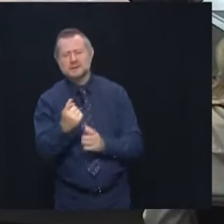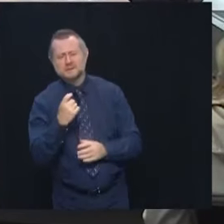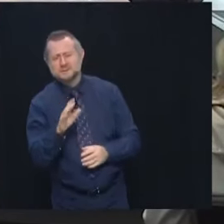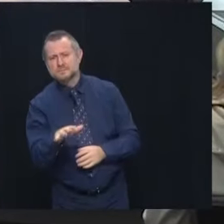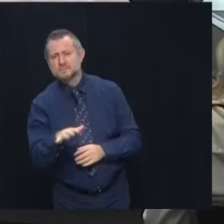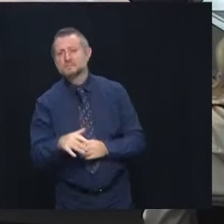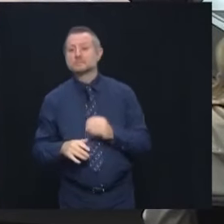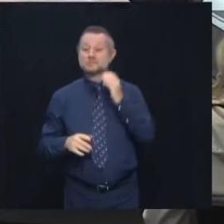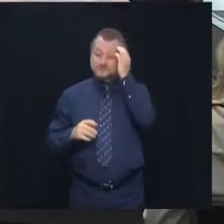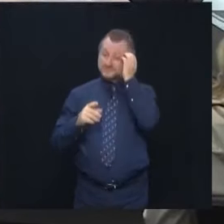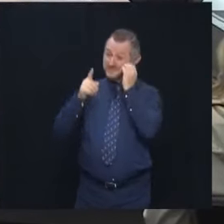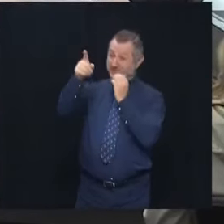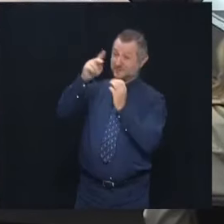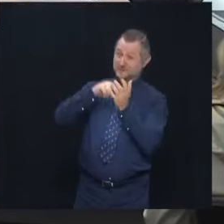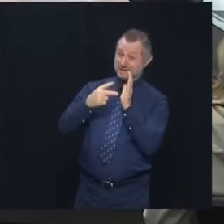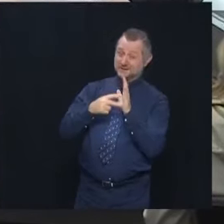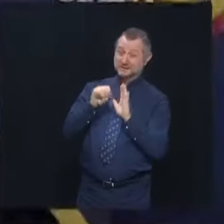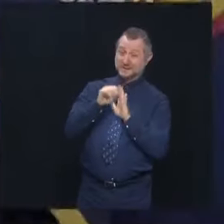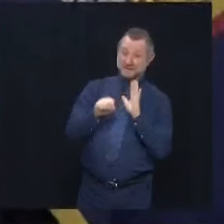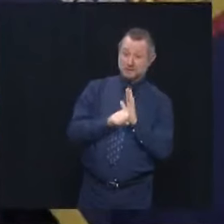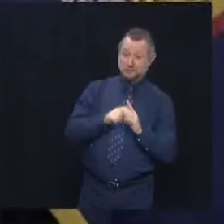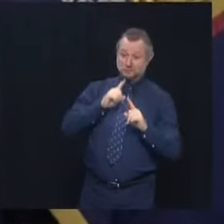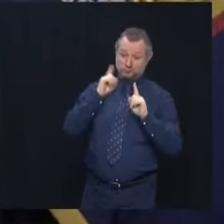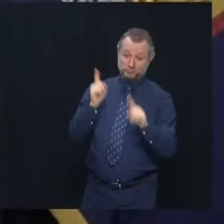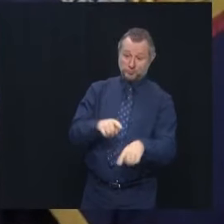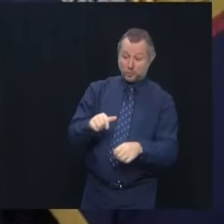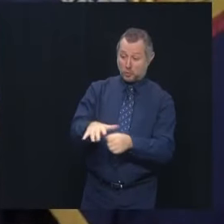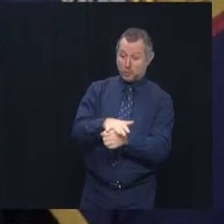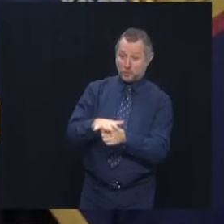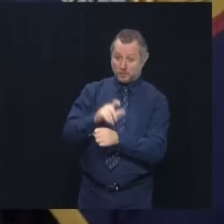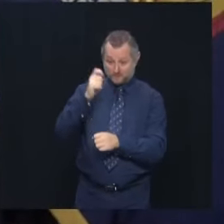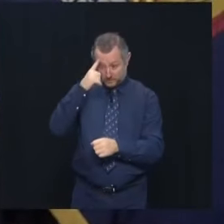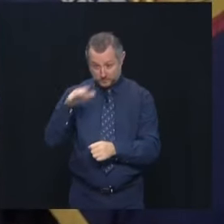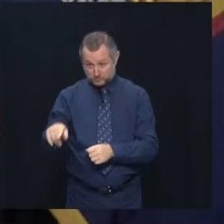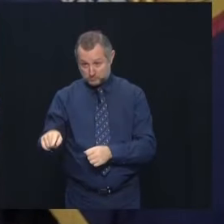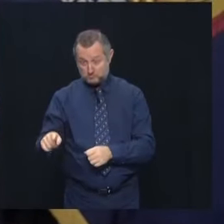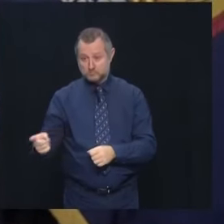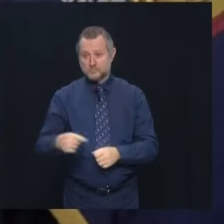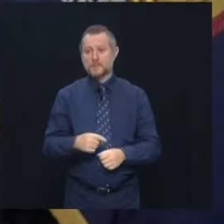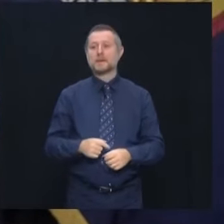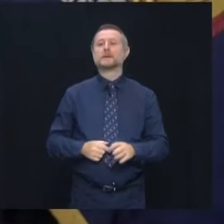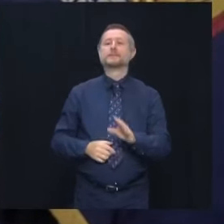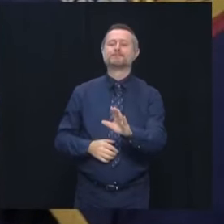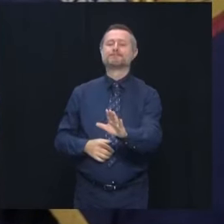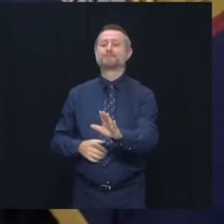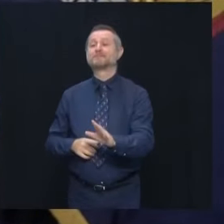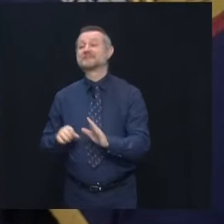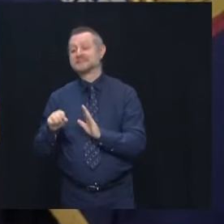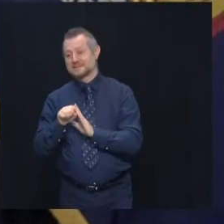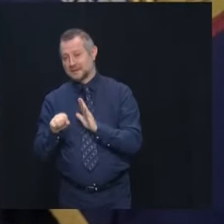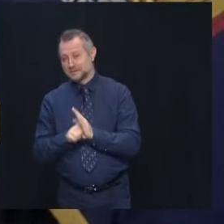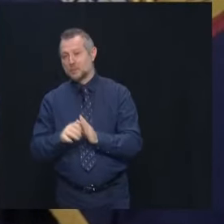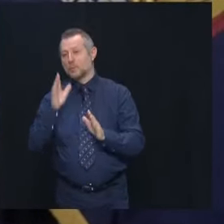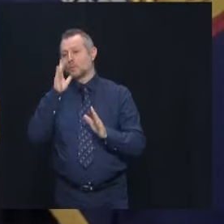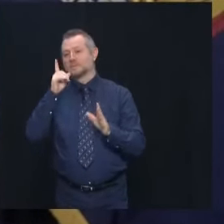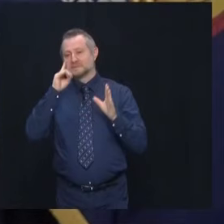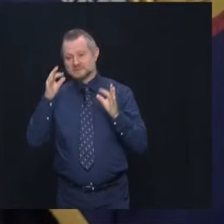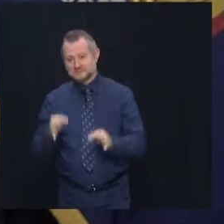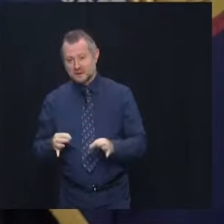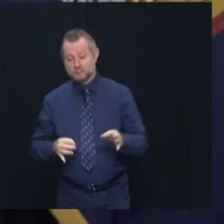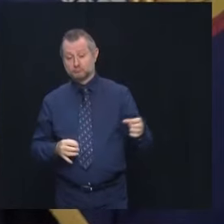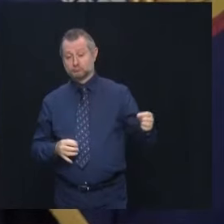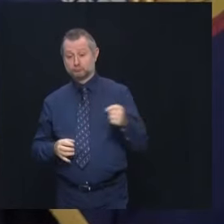the local officials where to be. No, the state is determining where to be,